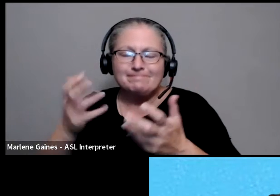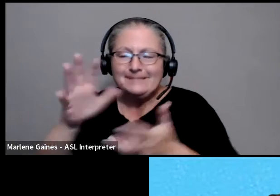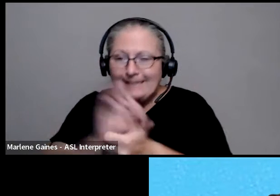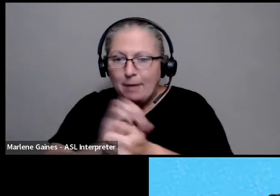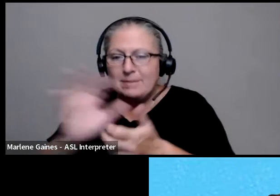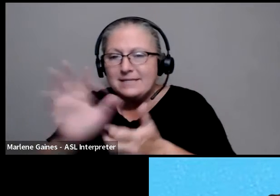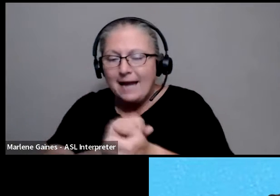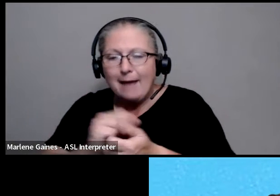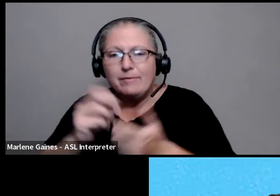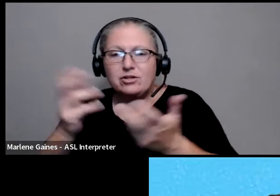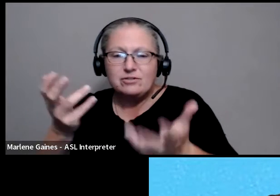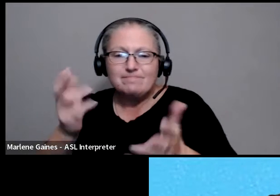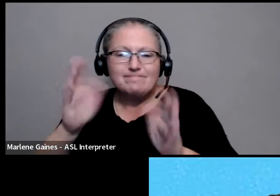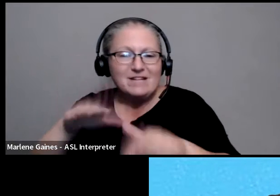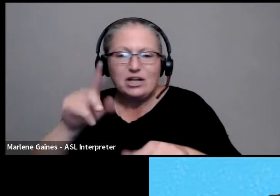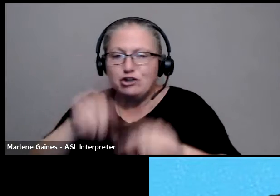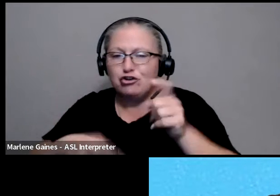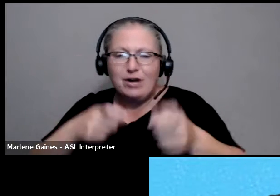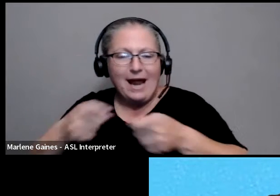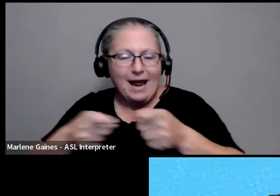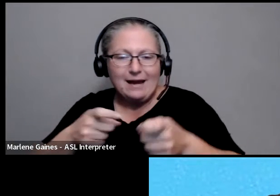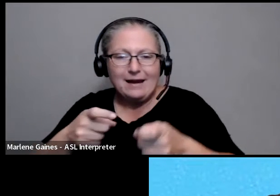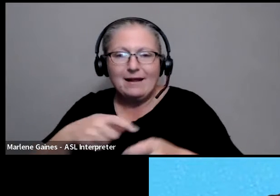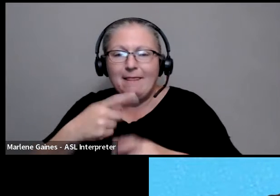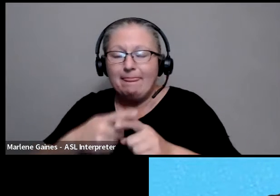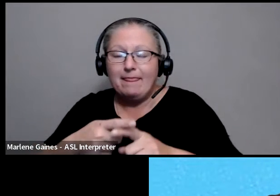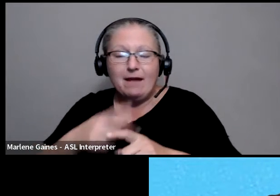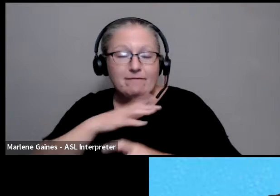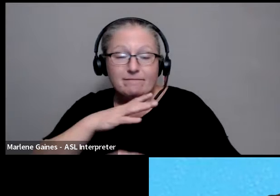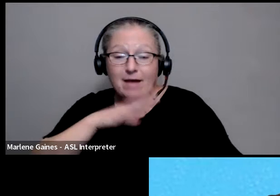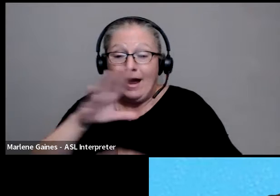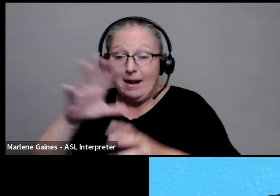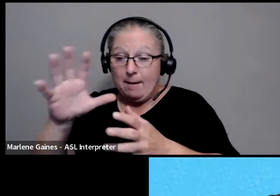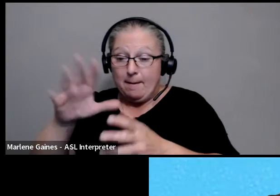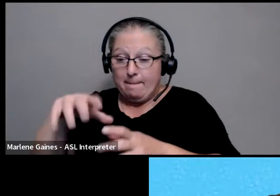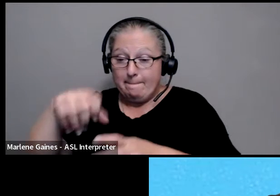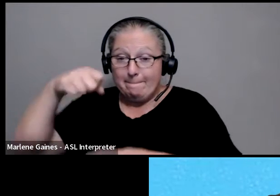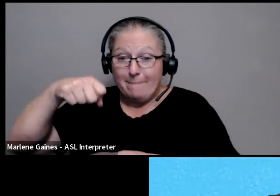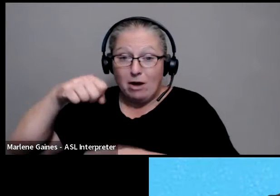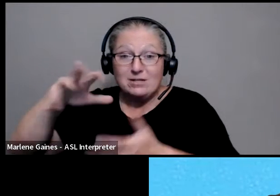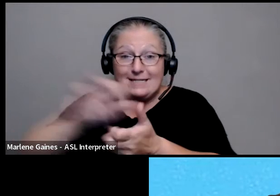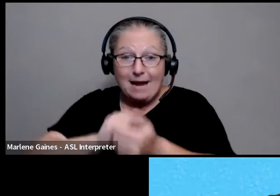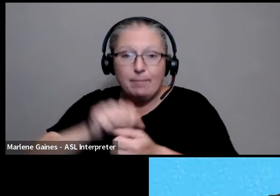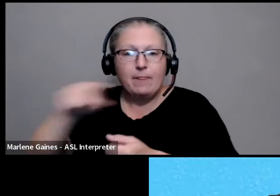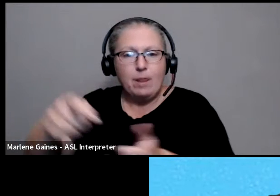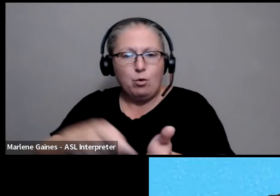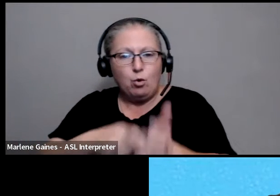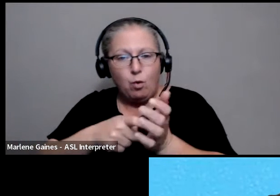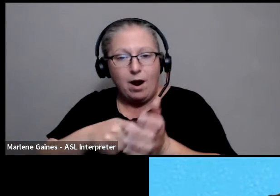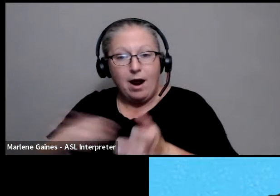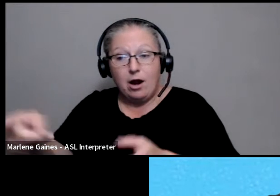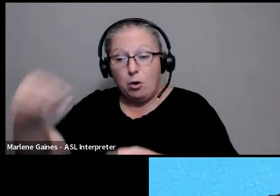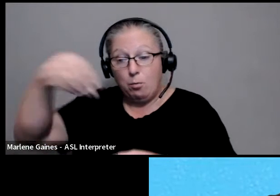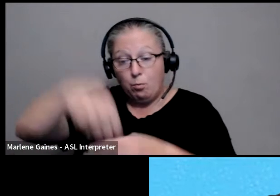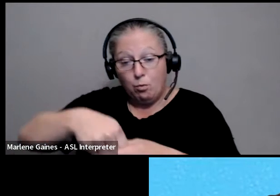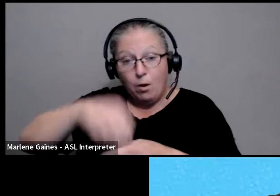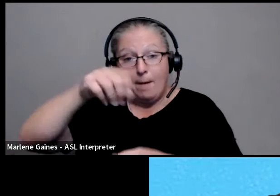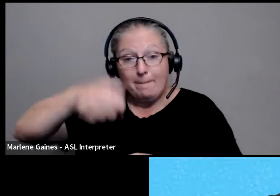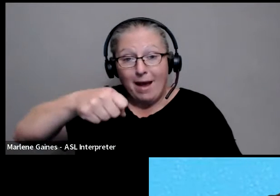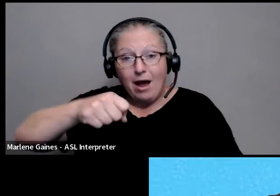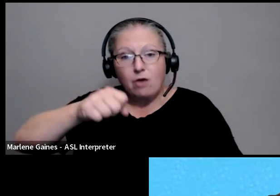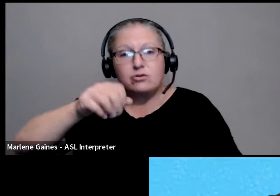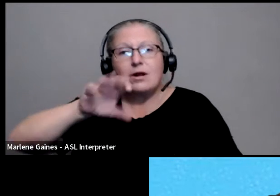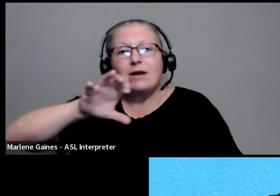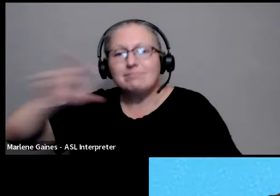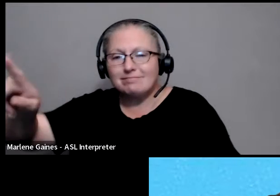and kids couldn't deal with it. And then the deal was if the pouch got damaged, they're required to put it in a pouch, but in our office. And so they didn't get to keep the